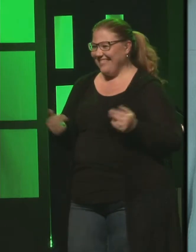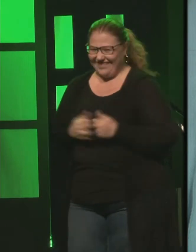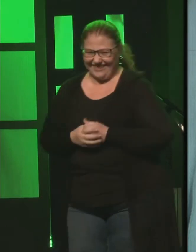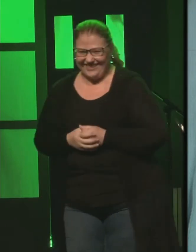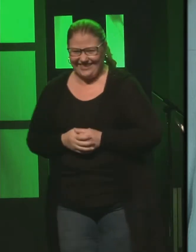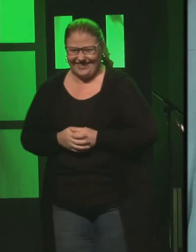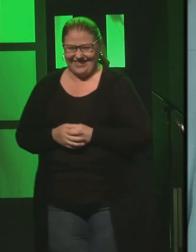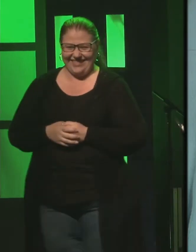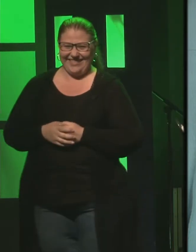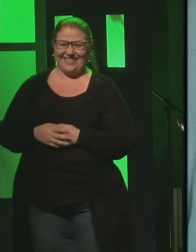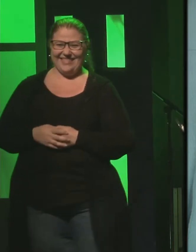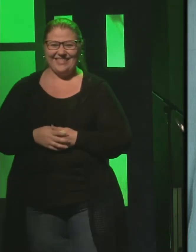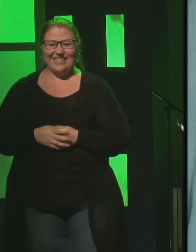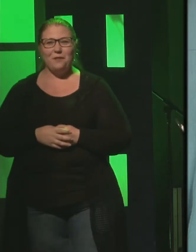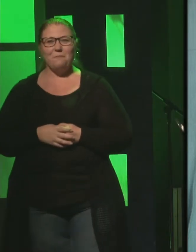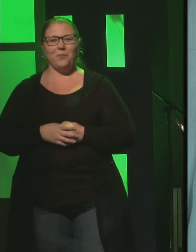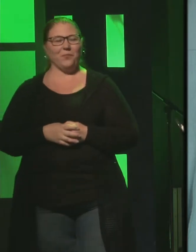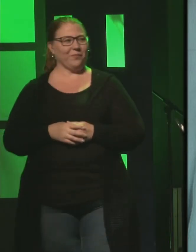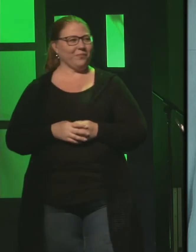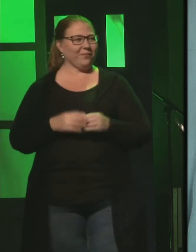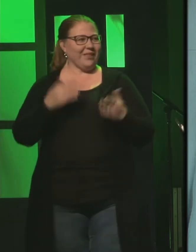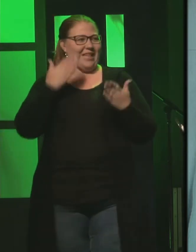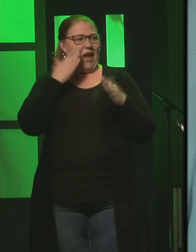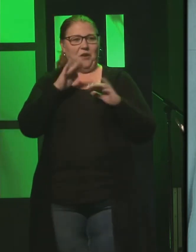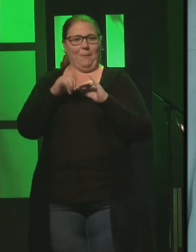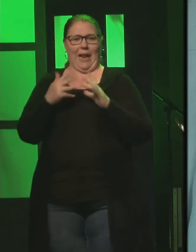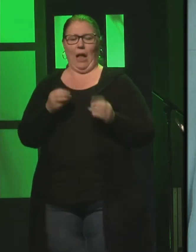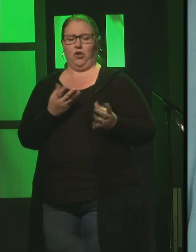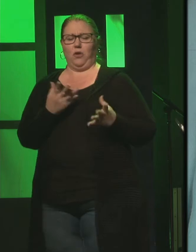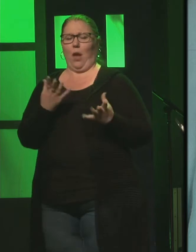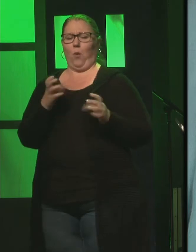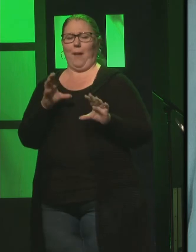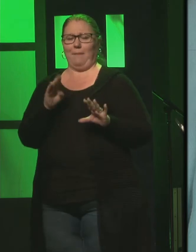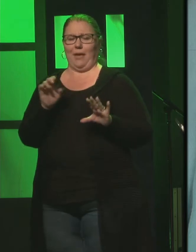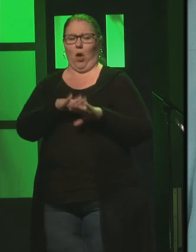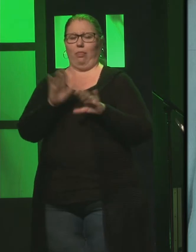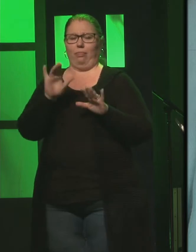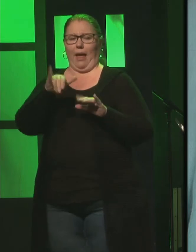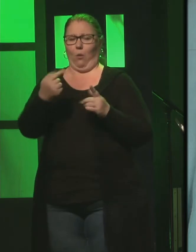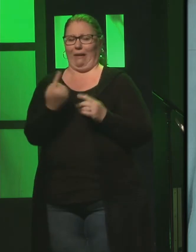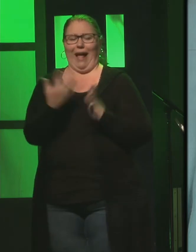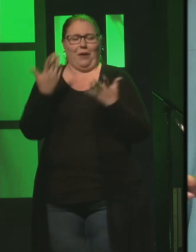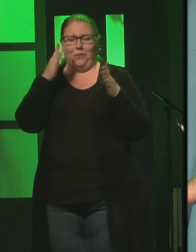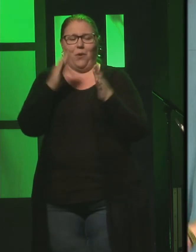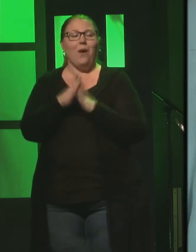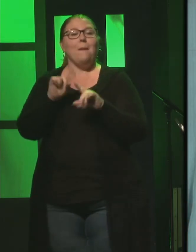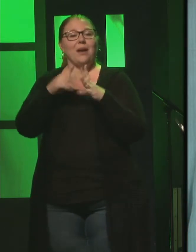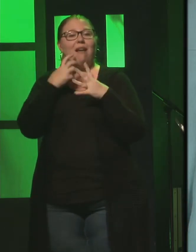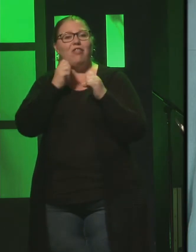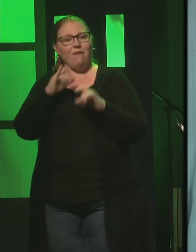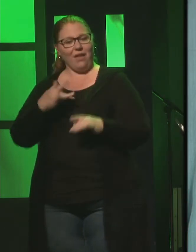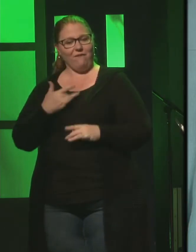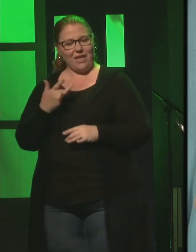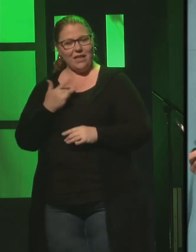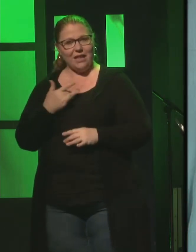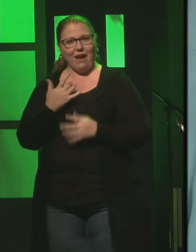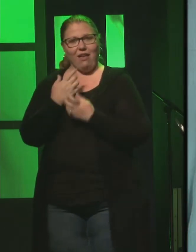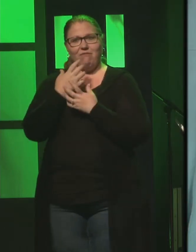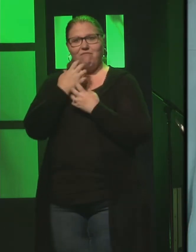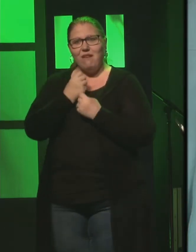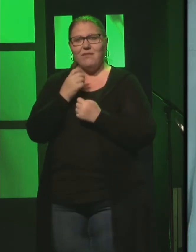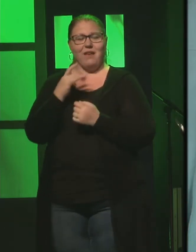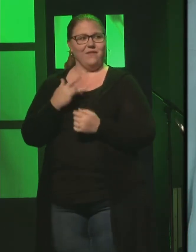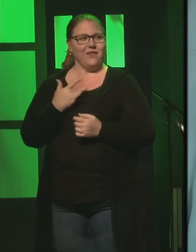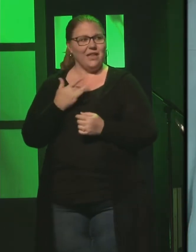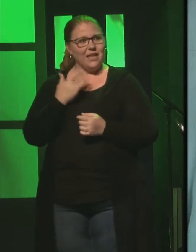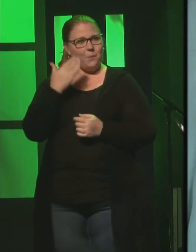all. Bruce, Chris, I don't know about how generous I want to be on that one, you know. But I love that feeling, right? I love that feeling of